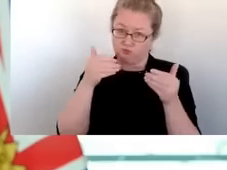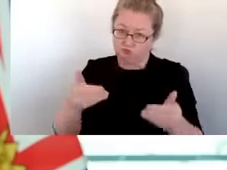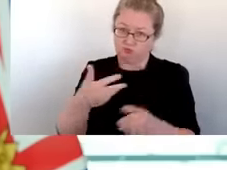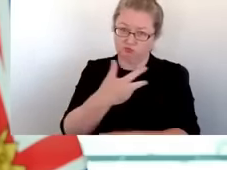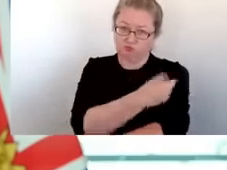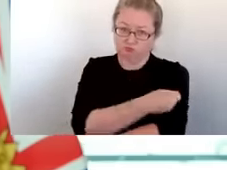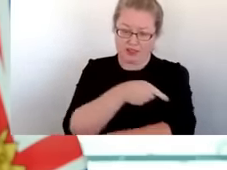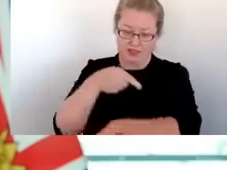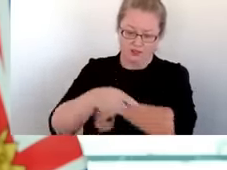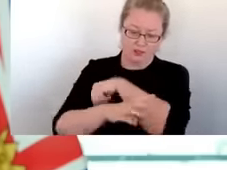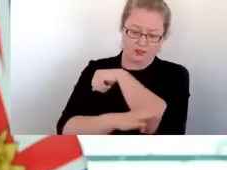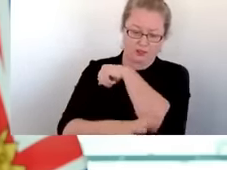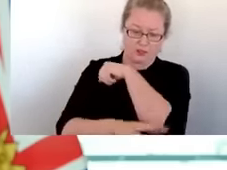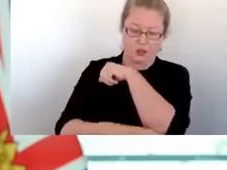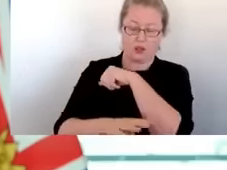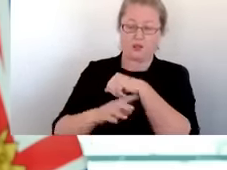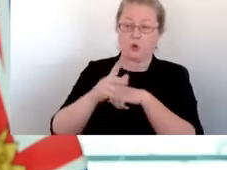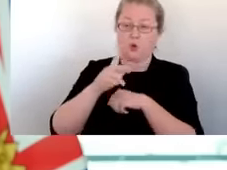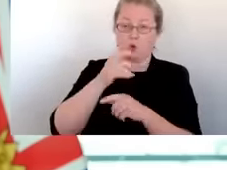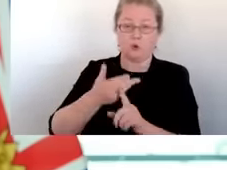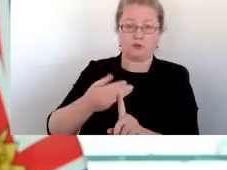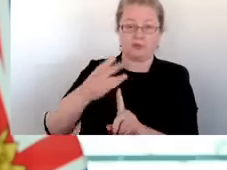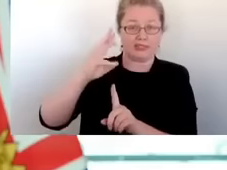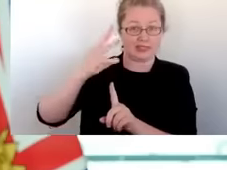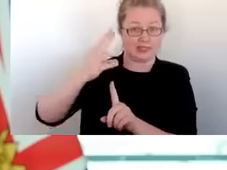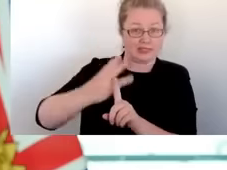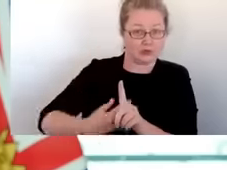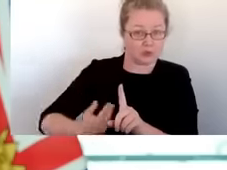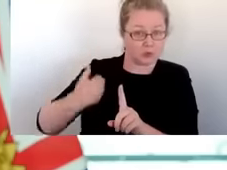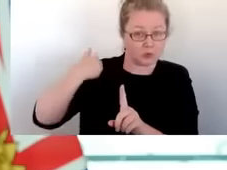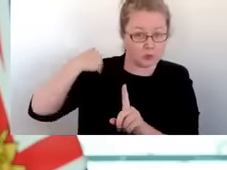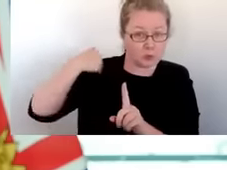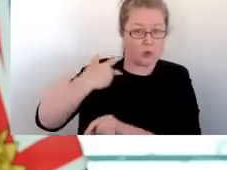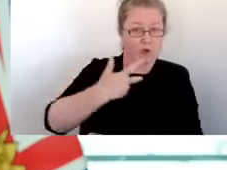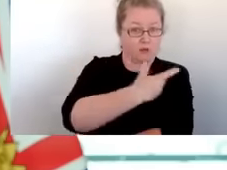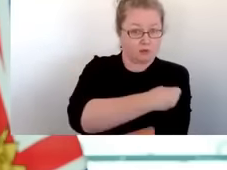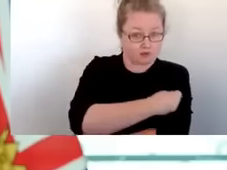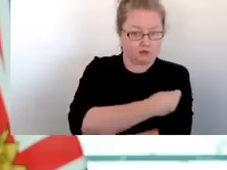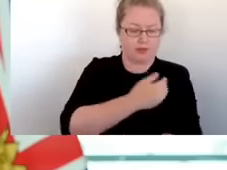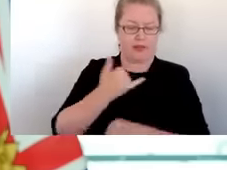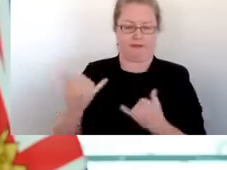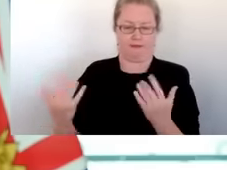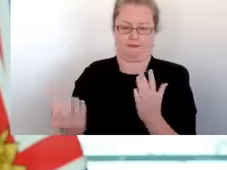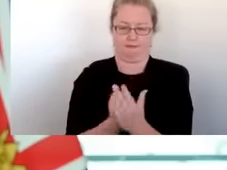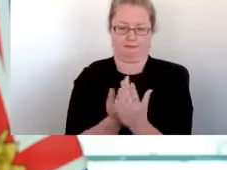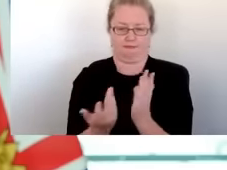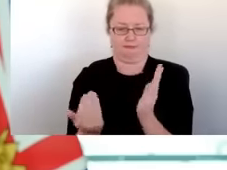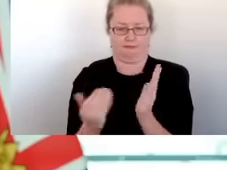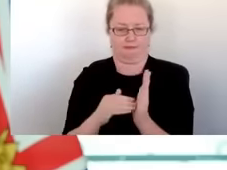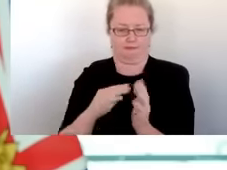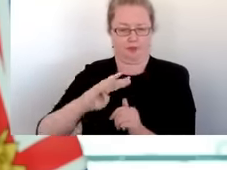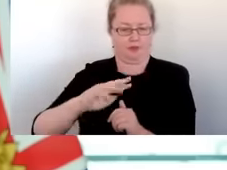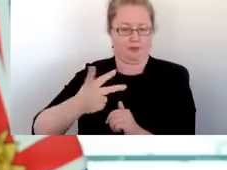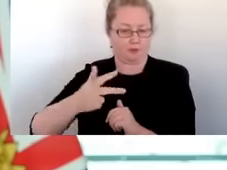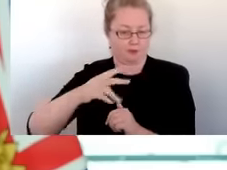And it's based on people who've had their vaccine for 6 months or more, had their last dose was 6 months or more.